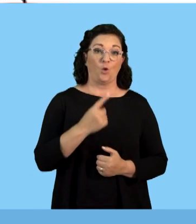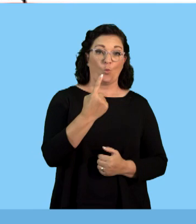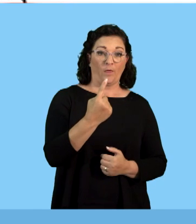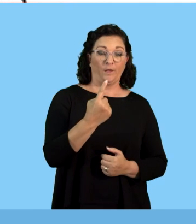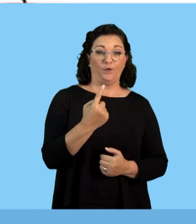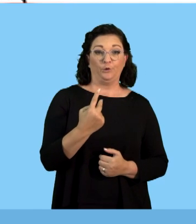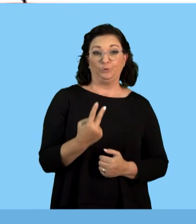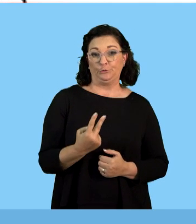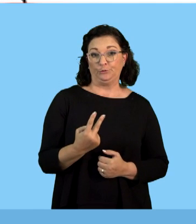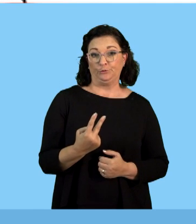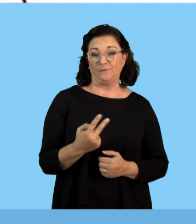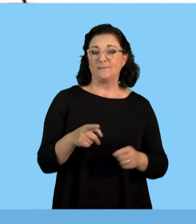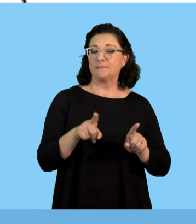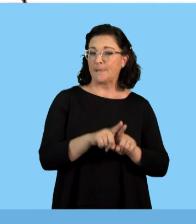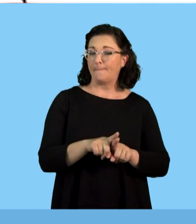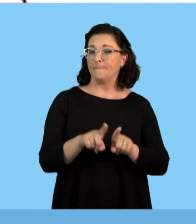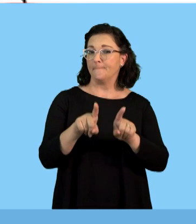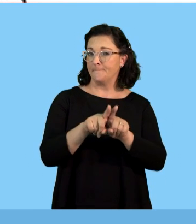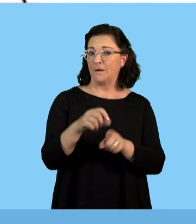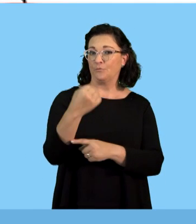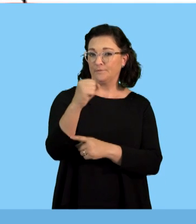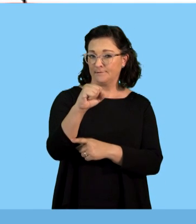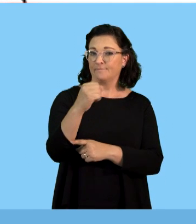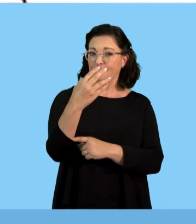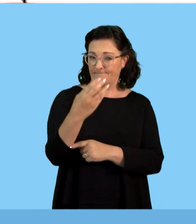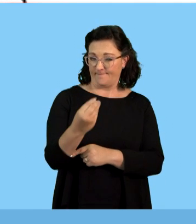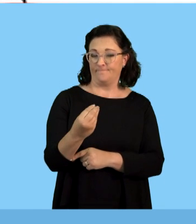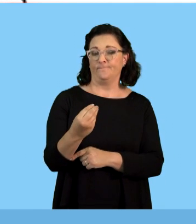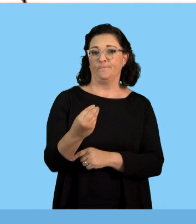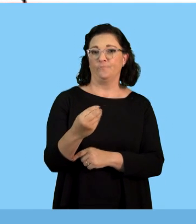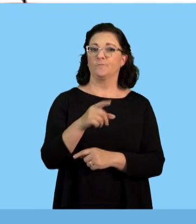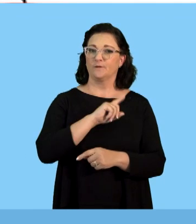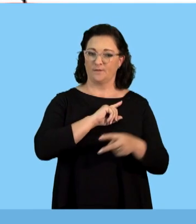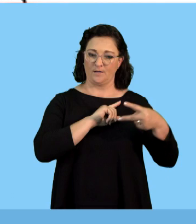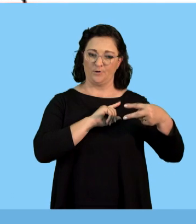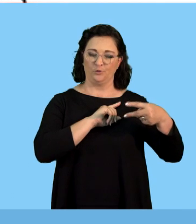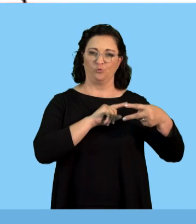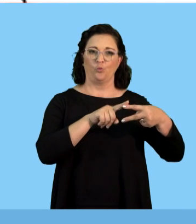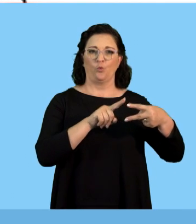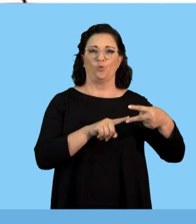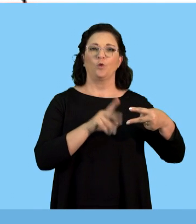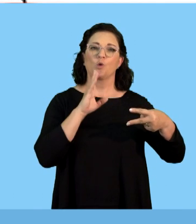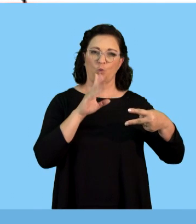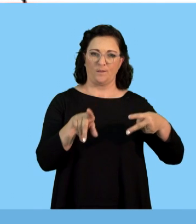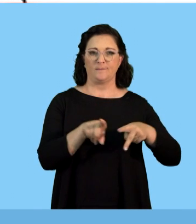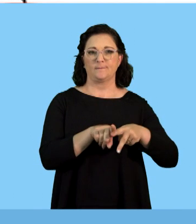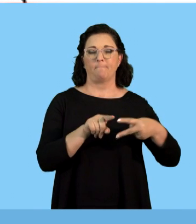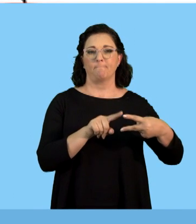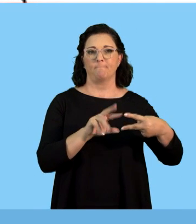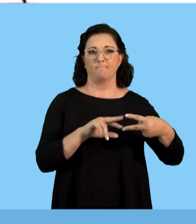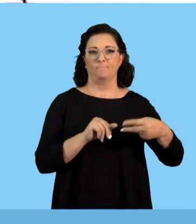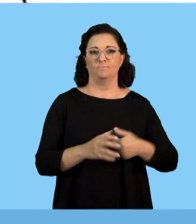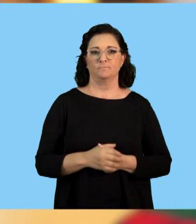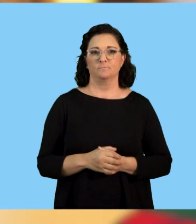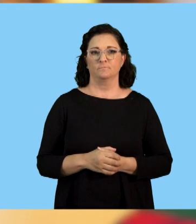number 1 and light bulb number 2 have the same resistance, have identical resistance, therefore this what we have said there is going to be